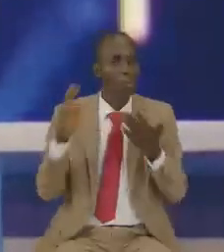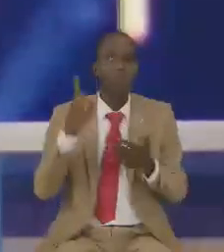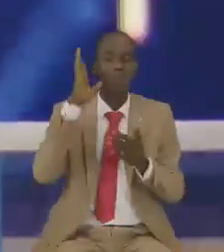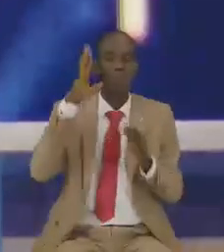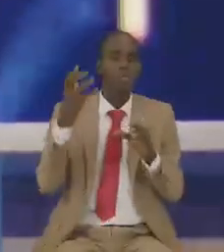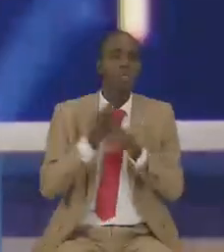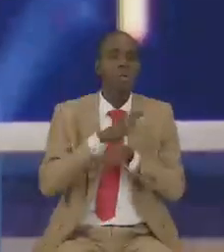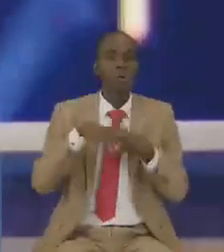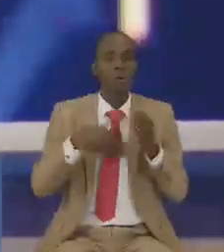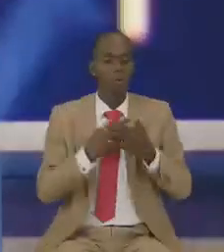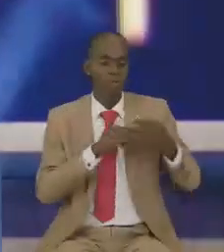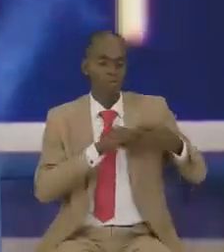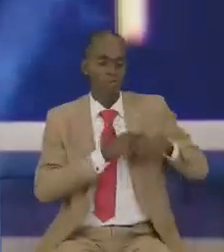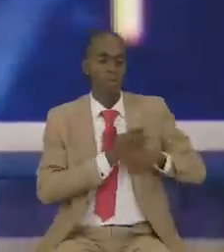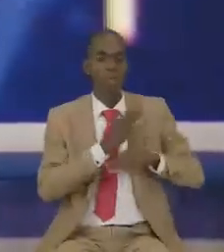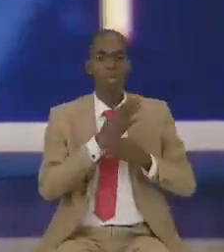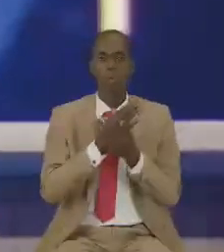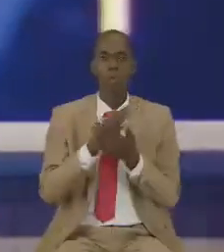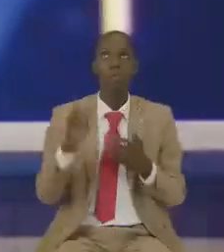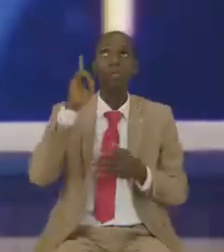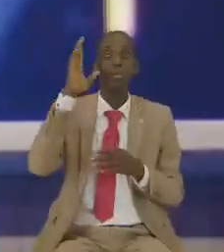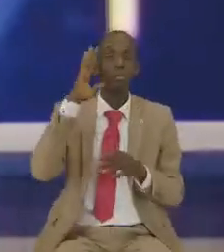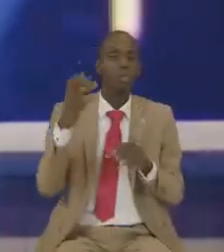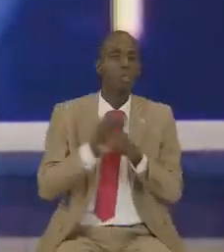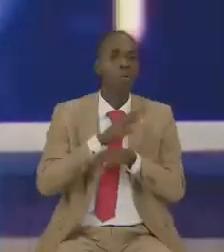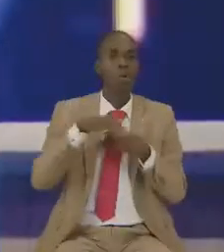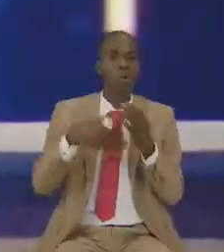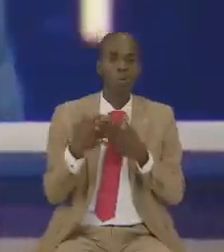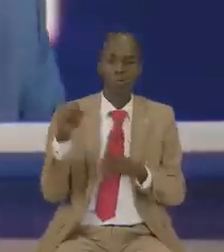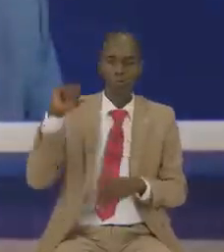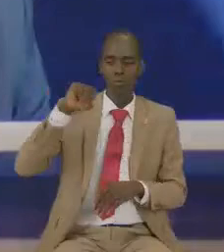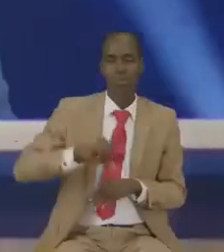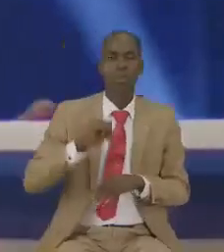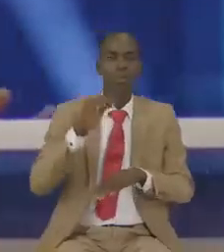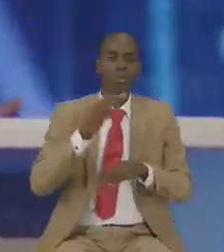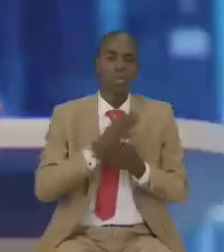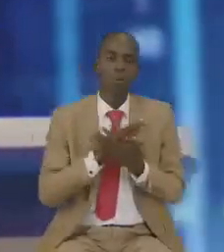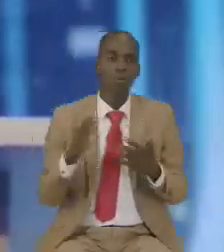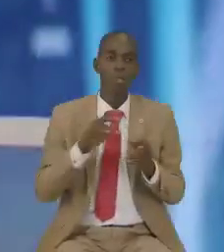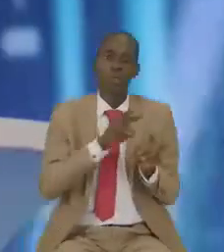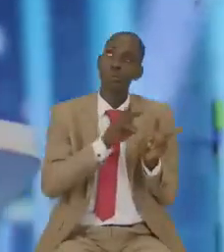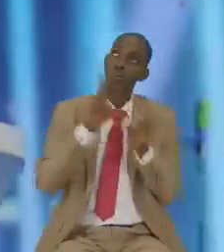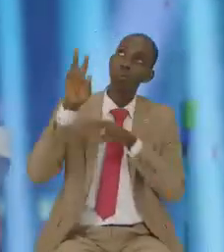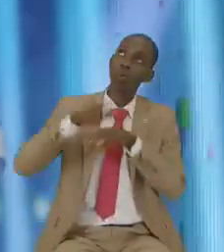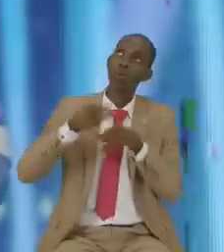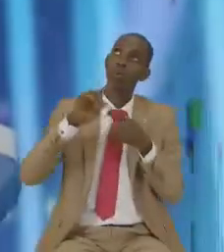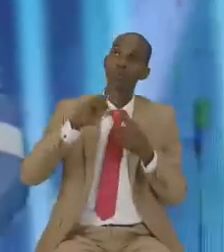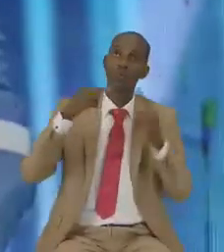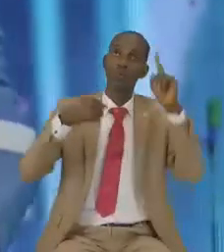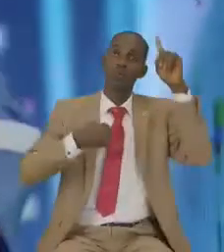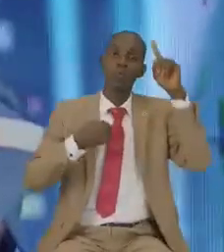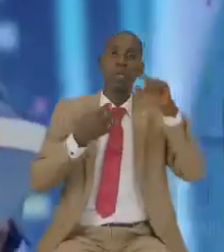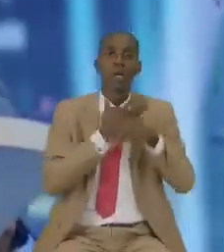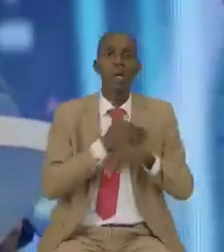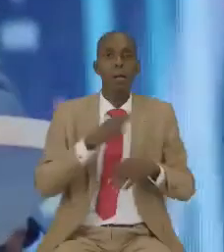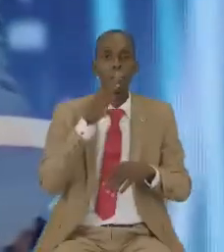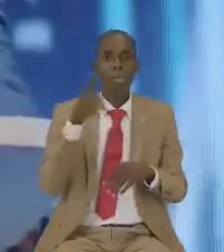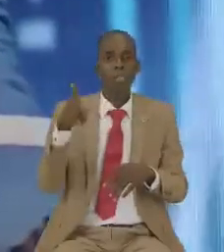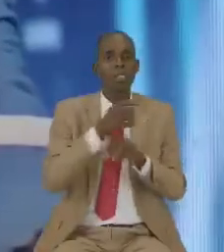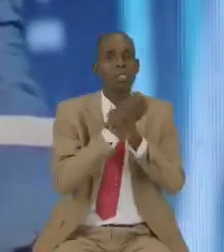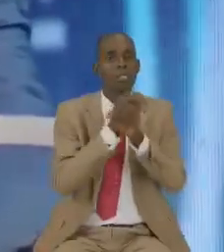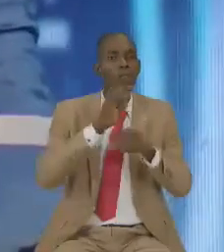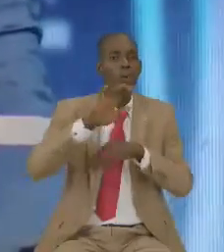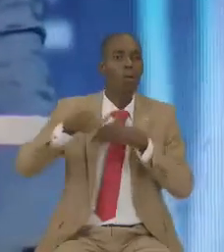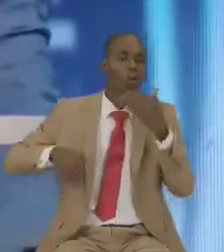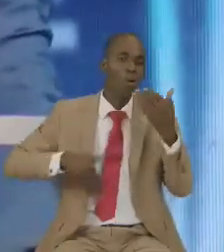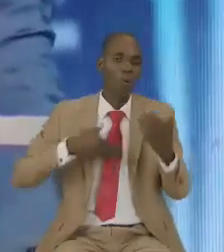guilt away. He'll take all the condemnation away. Look unto me and be ye saved, all the ends of